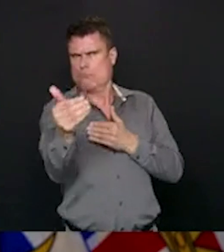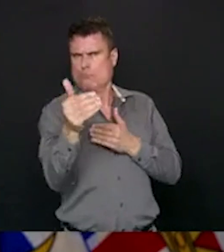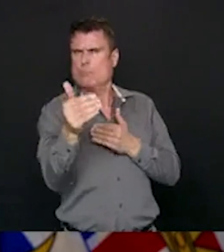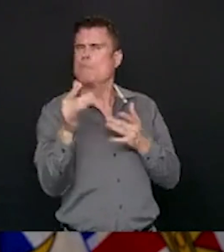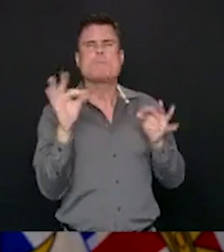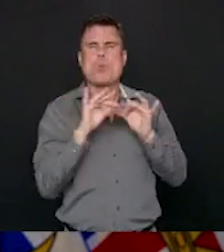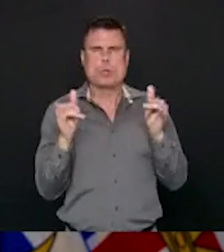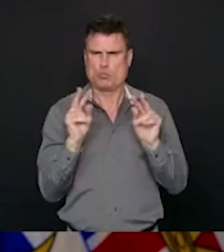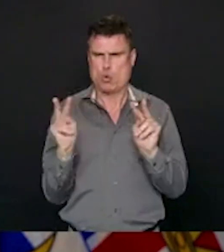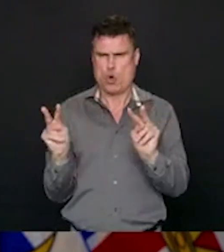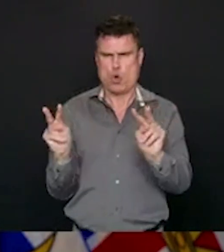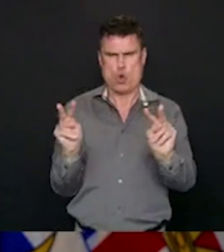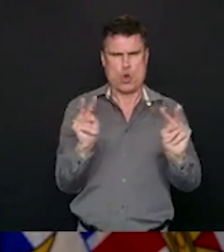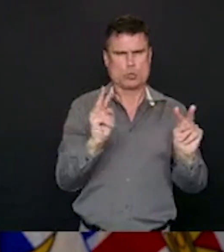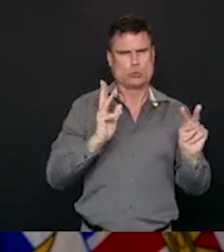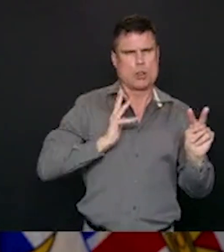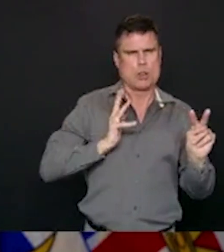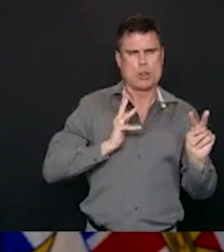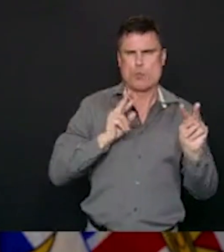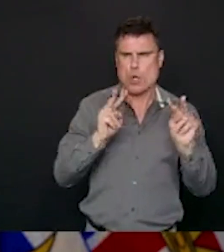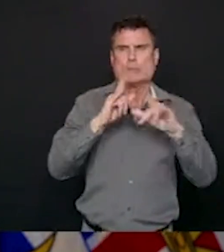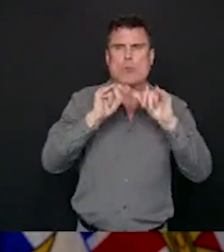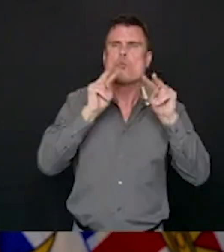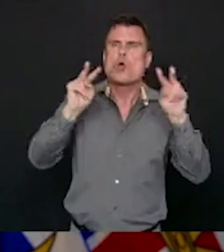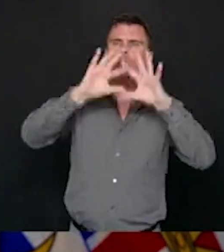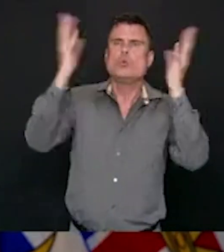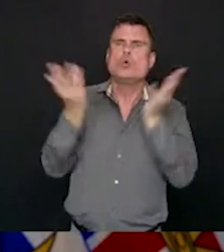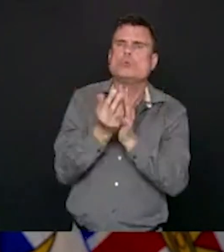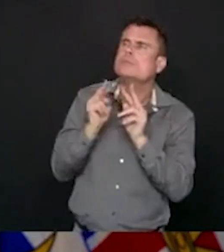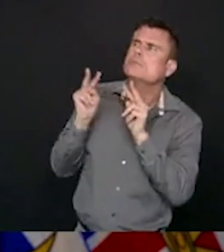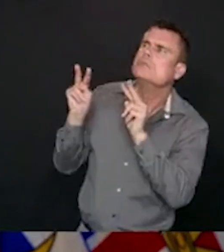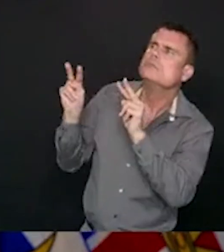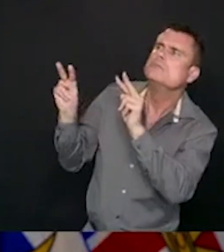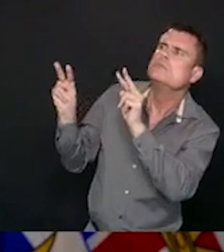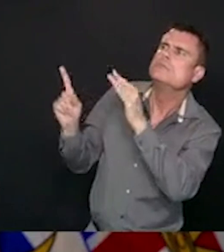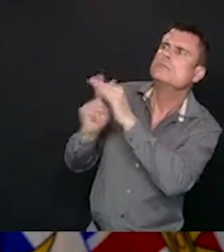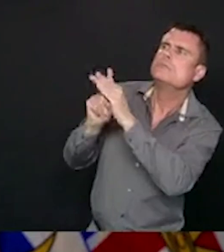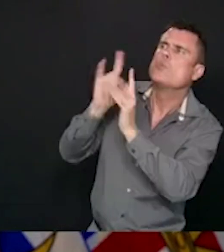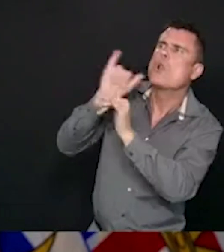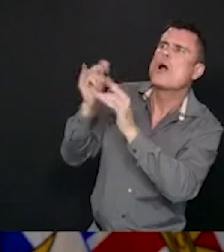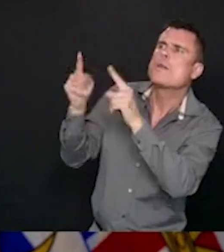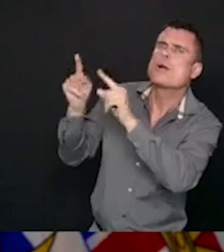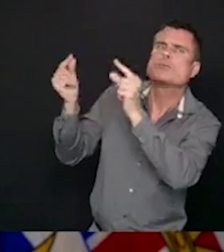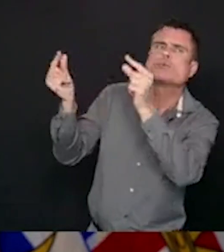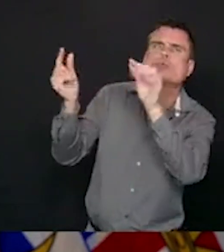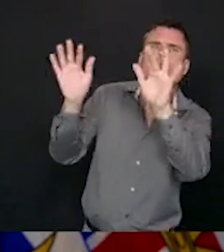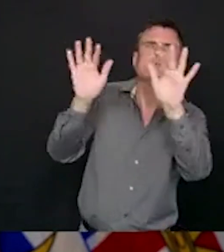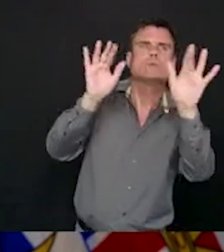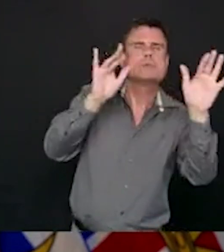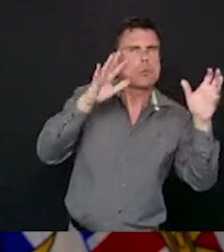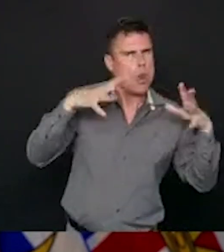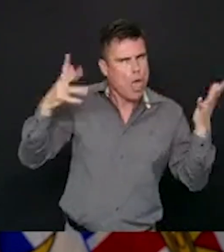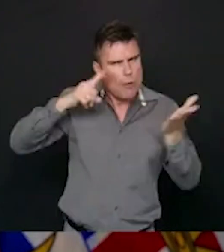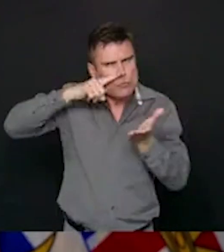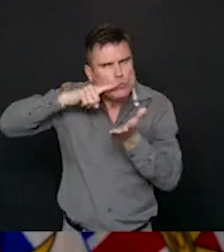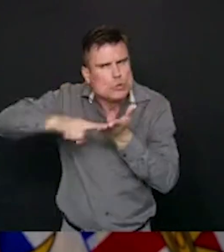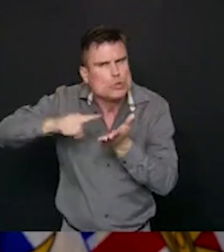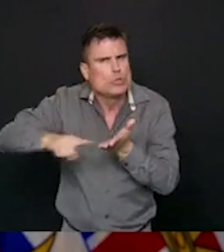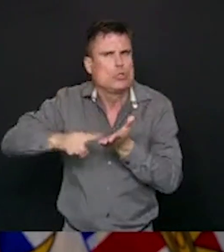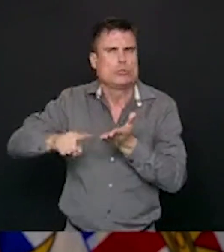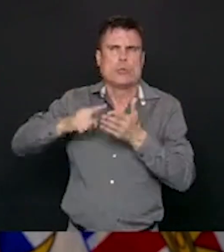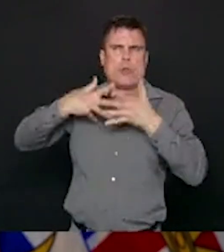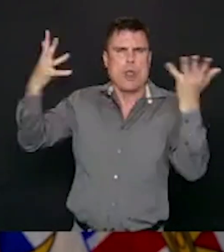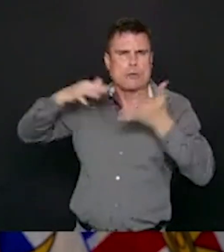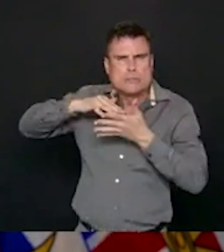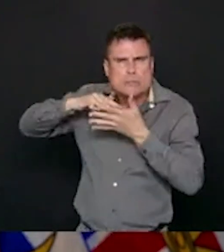everybody. We talk with colleagues around the world. There's much research going on into treatments. There's a lot of research going on to